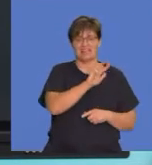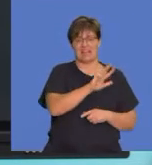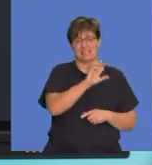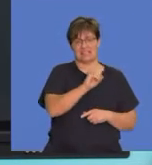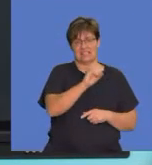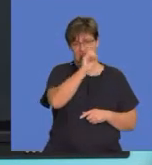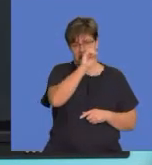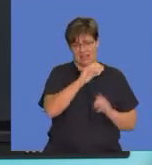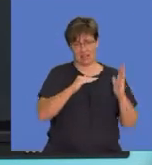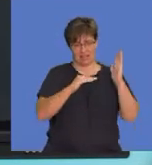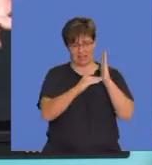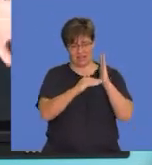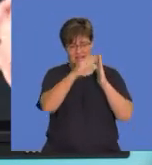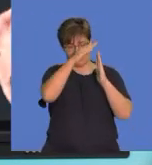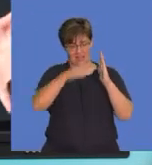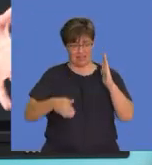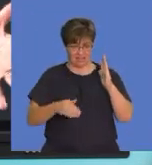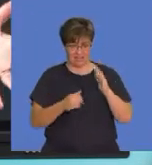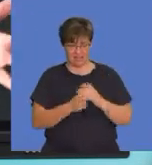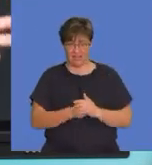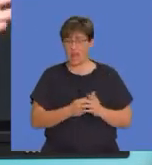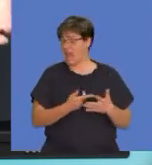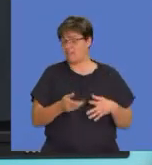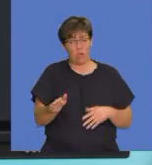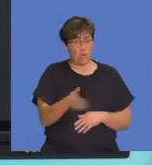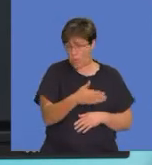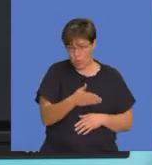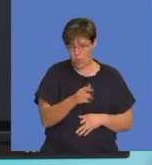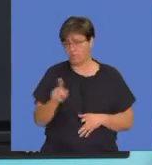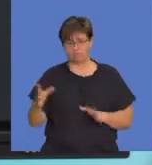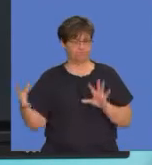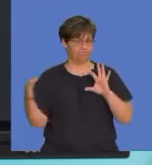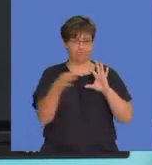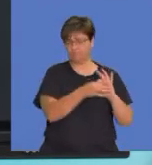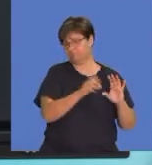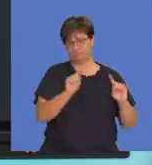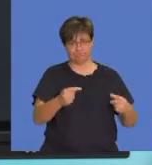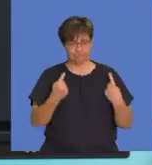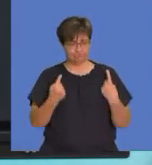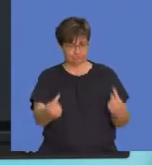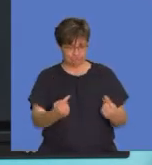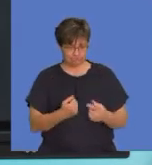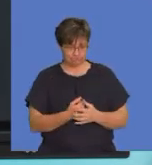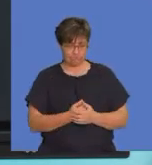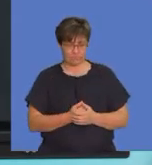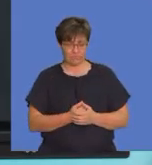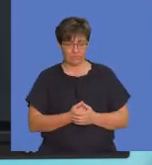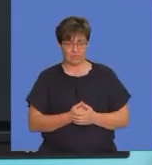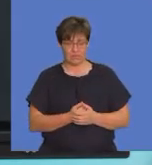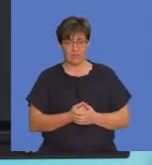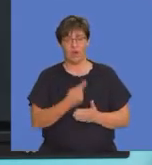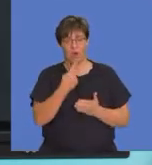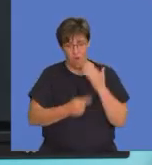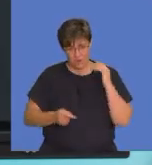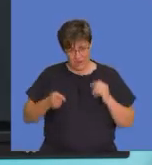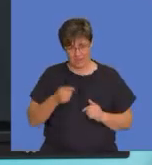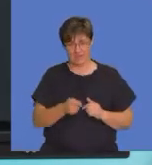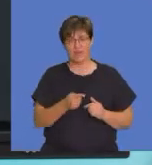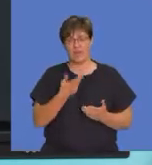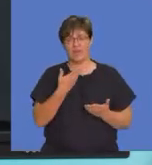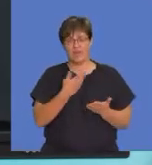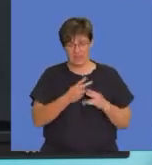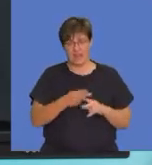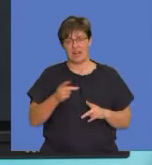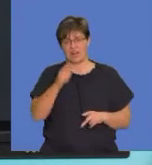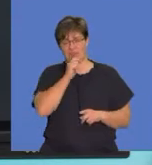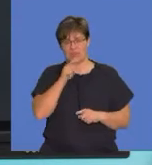it if it's a non-right angled triangle. So it's only if it's right angled triangles that we are dealing with. Only then can